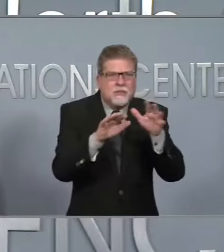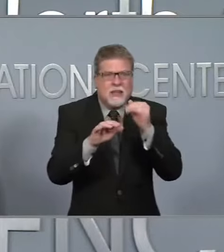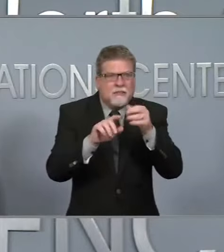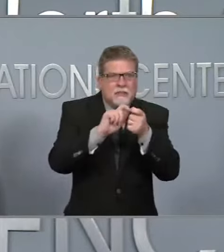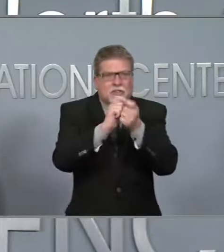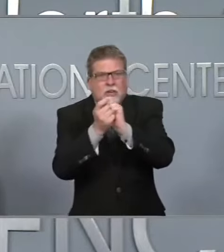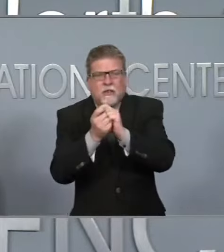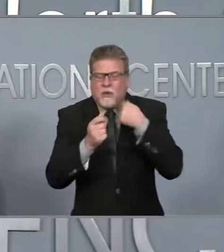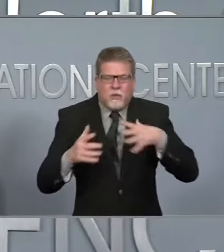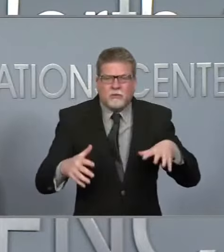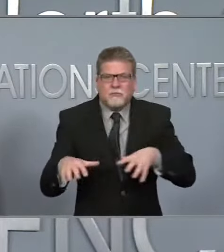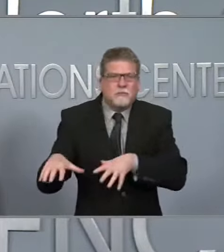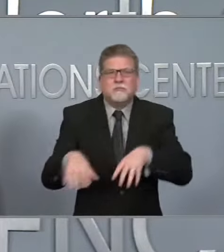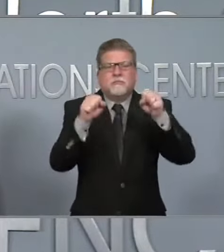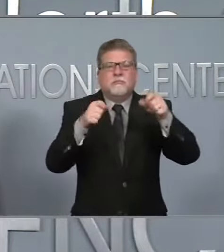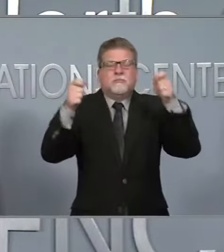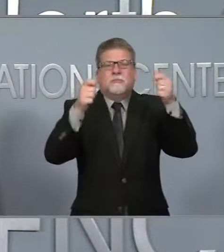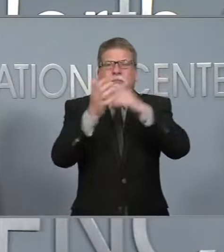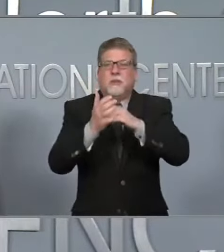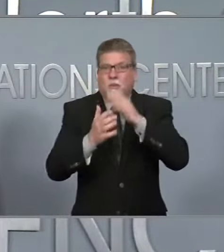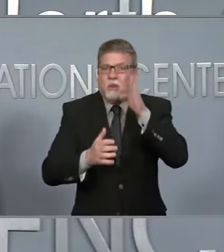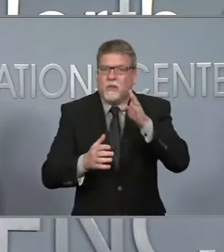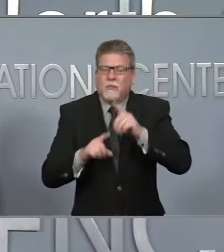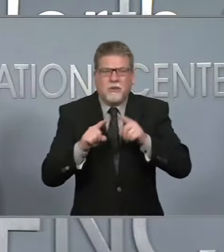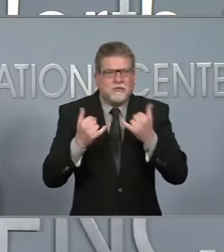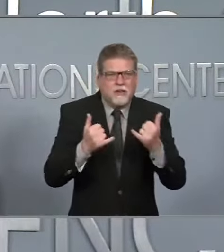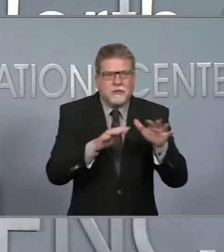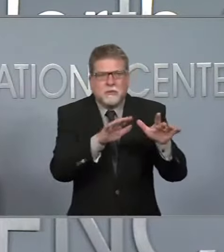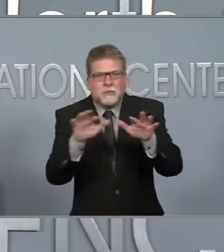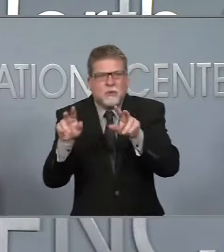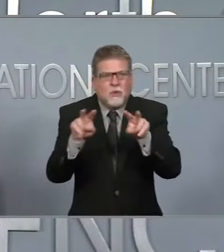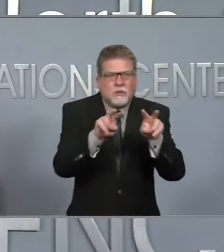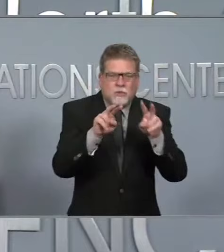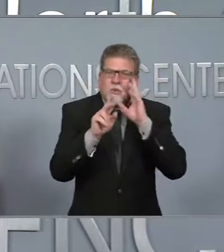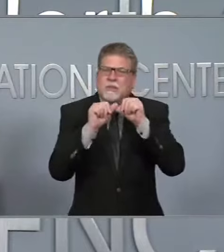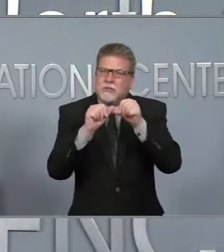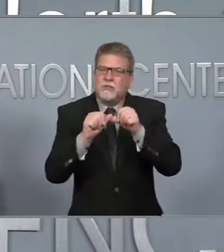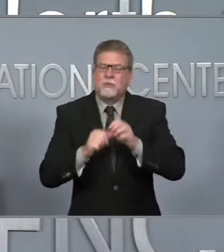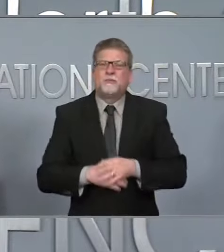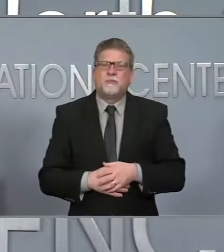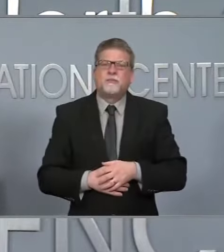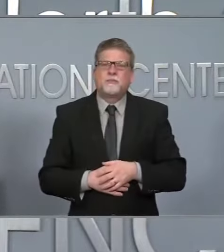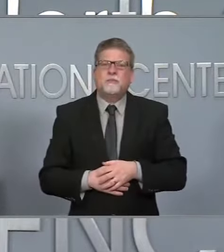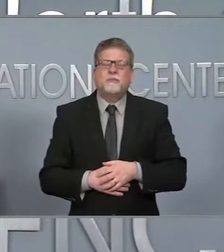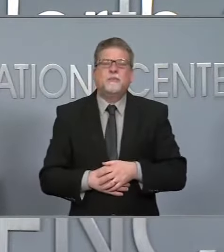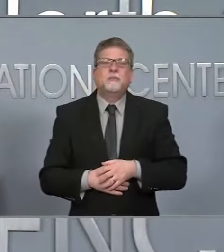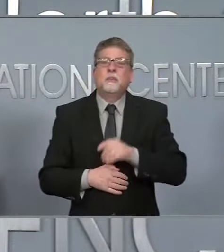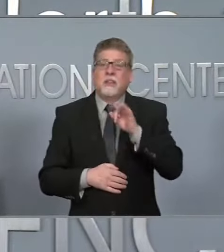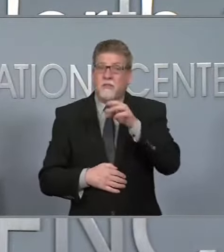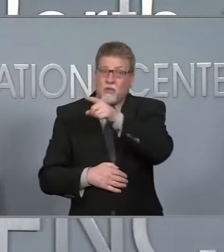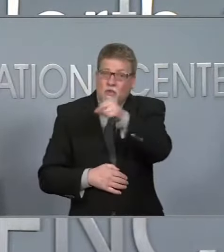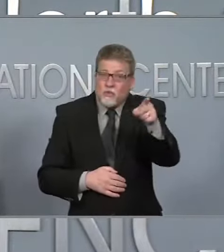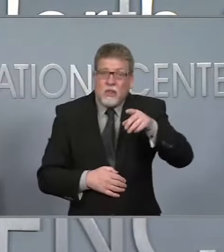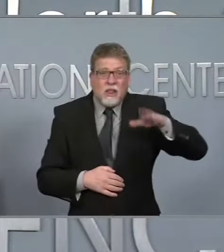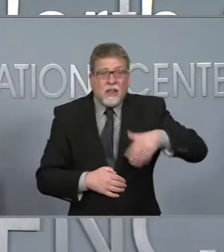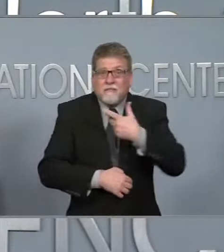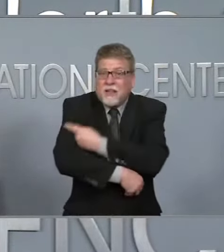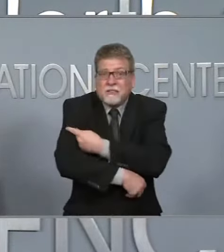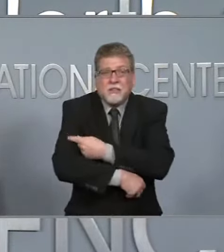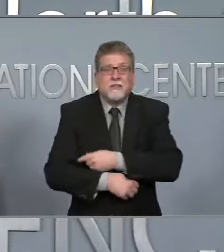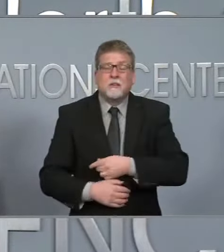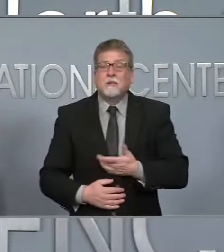and well-being of North Carolinians. If you or your children have not gotten vaccinated yet, please talk to a